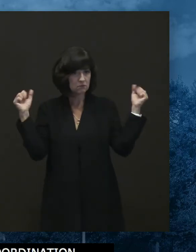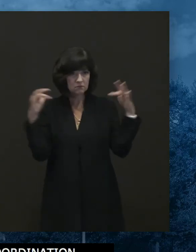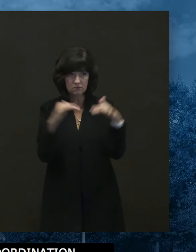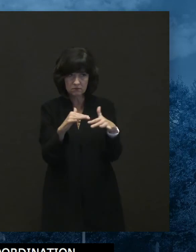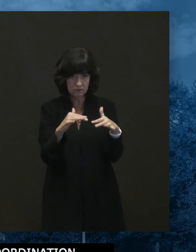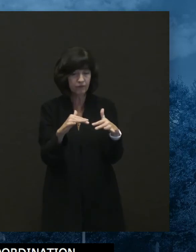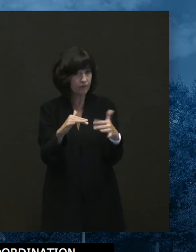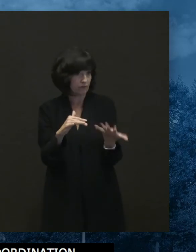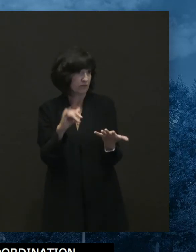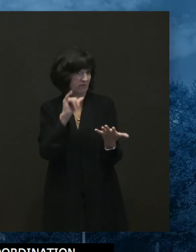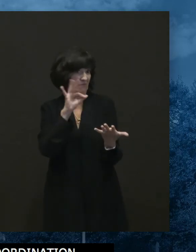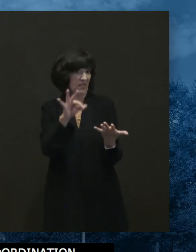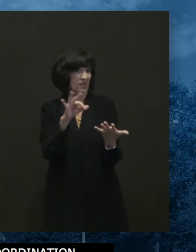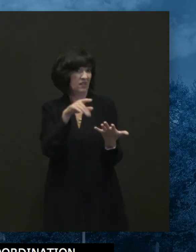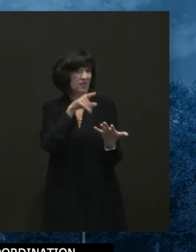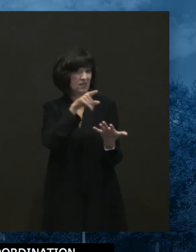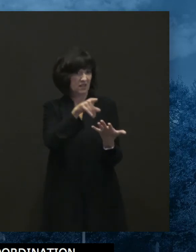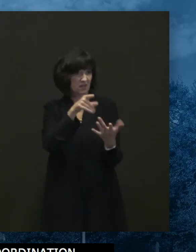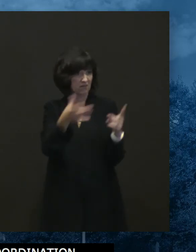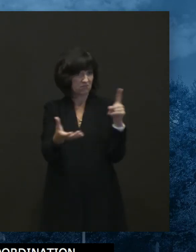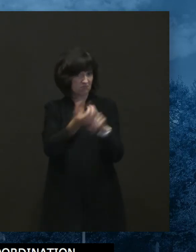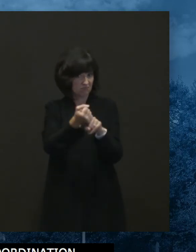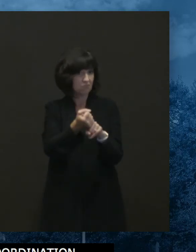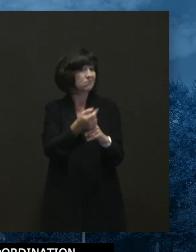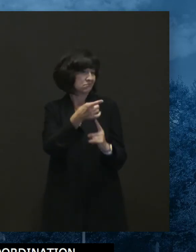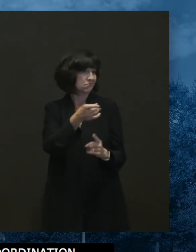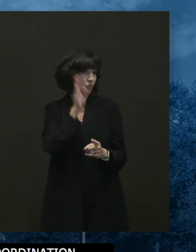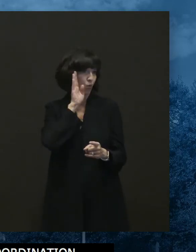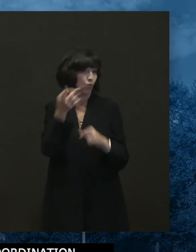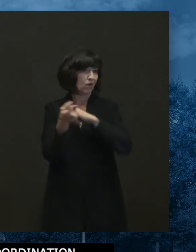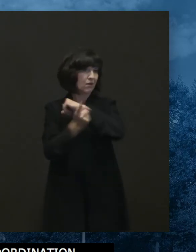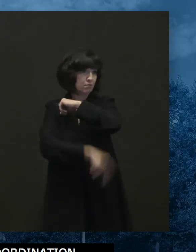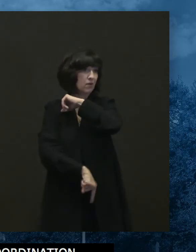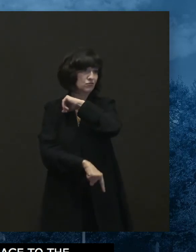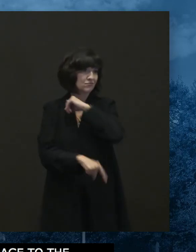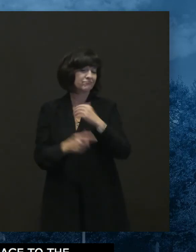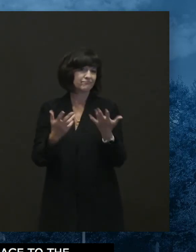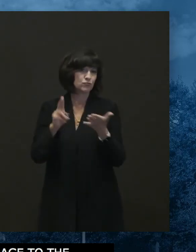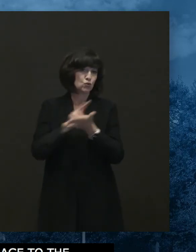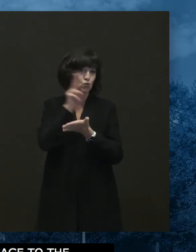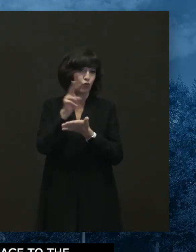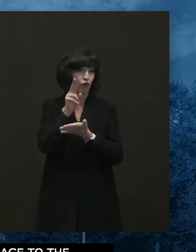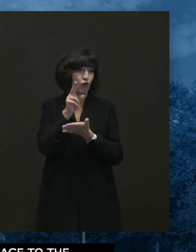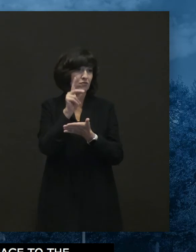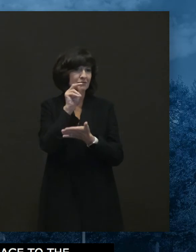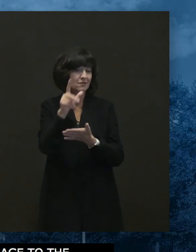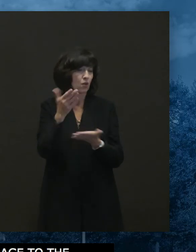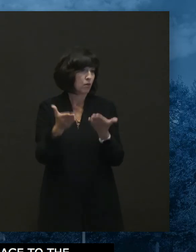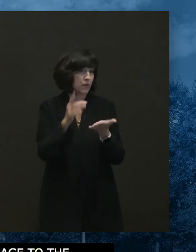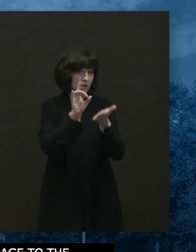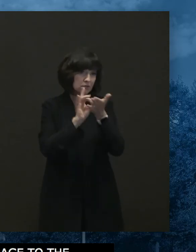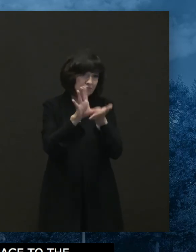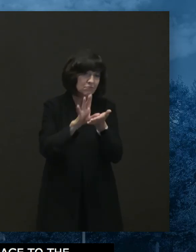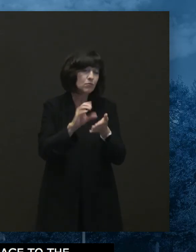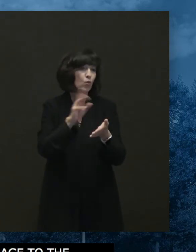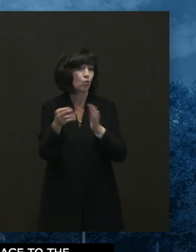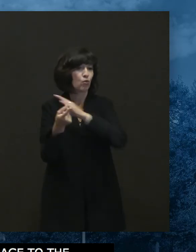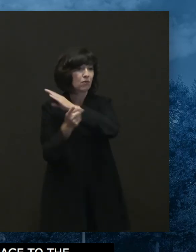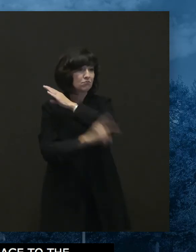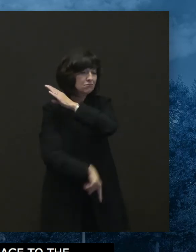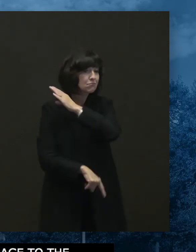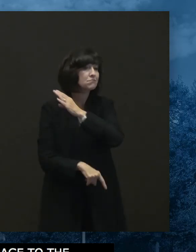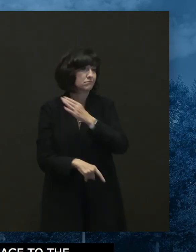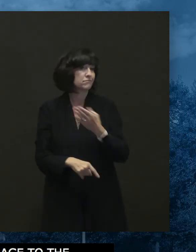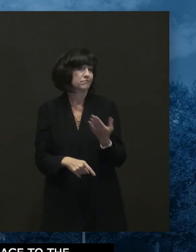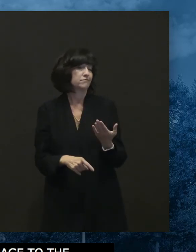will be taken by the university. I think that's helped. So we just need to be more vigilant as individuals,